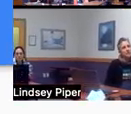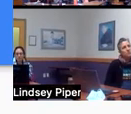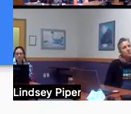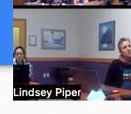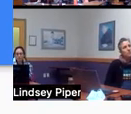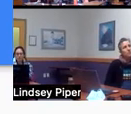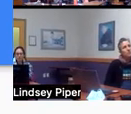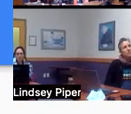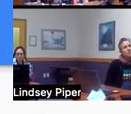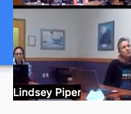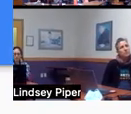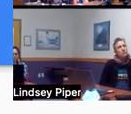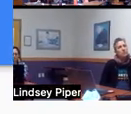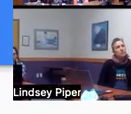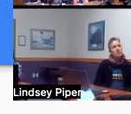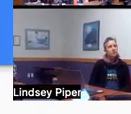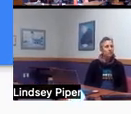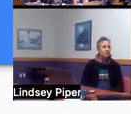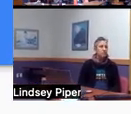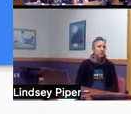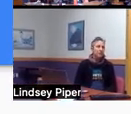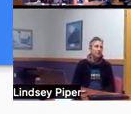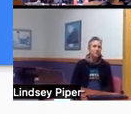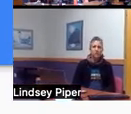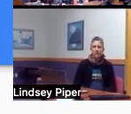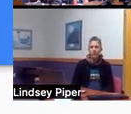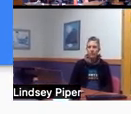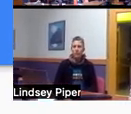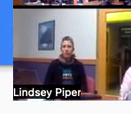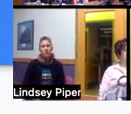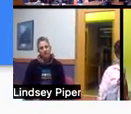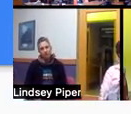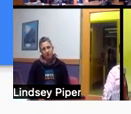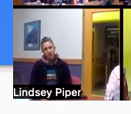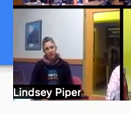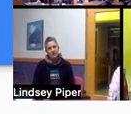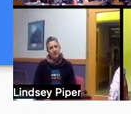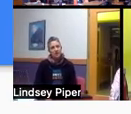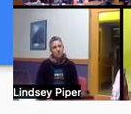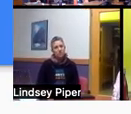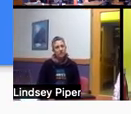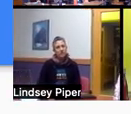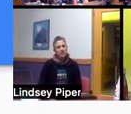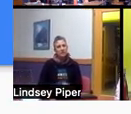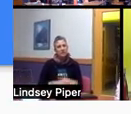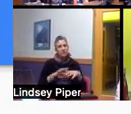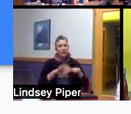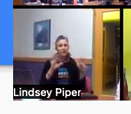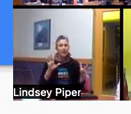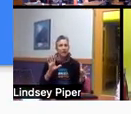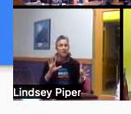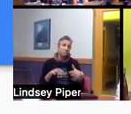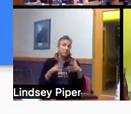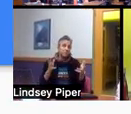that people seeking abortion also are people who have given birth or who will give birth. And it's sort of like takes